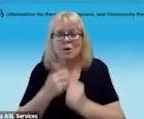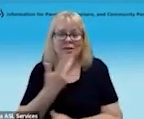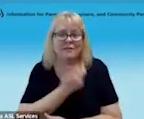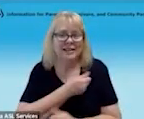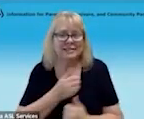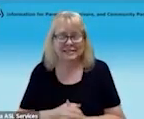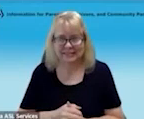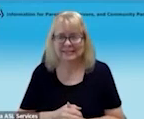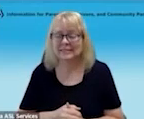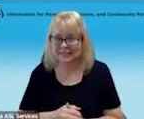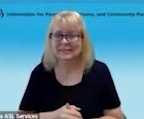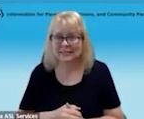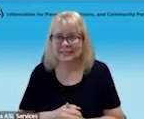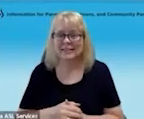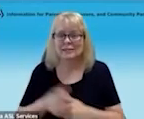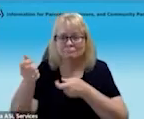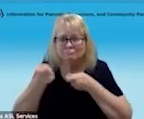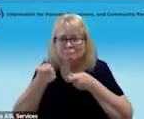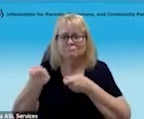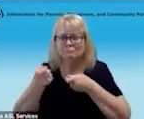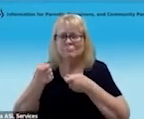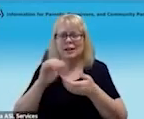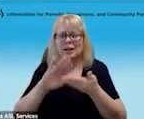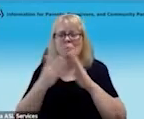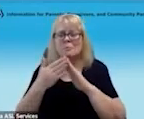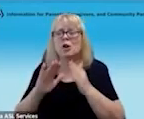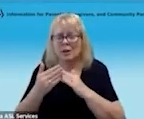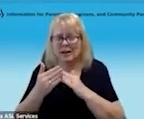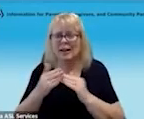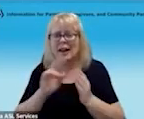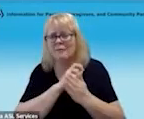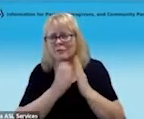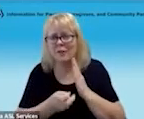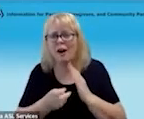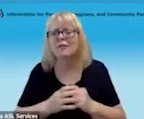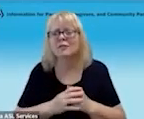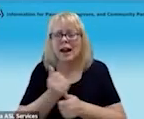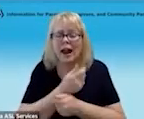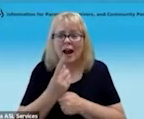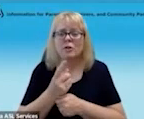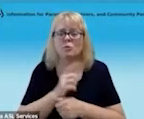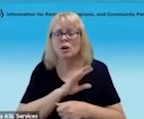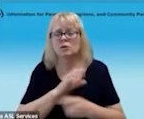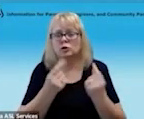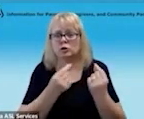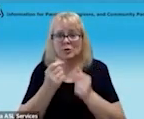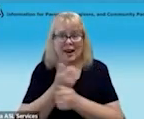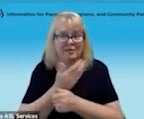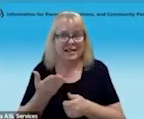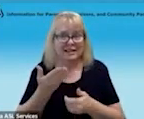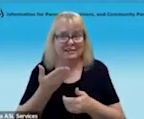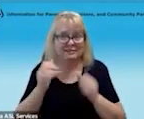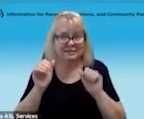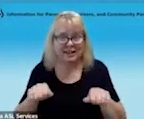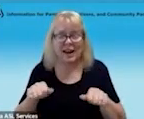sales and an extra McDonald's coffee or a McDonald's McMuffin or whatever that comes with getting